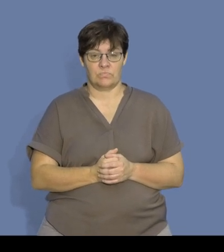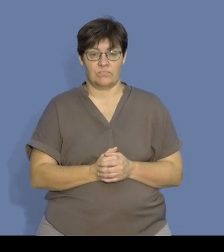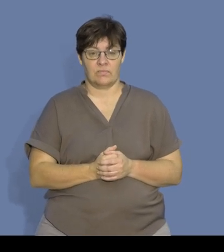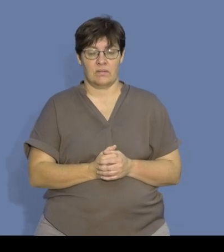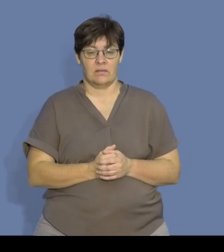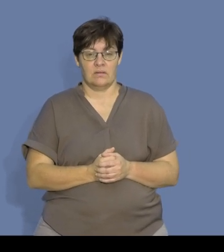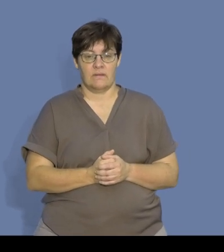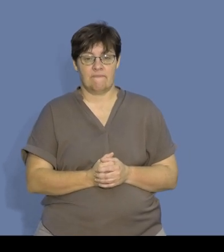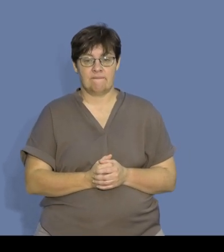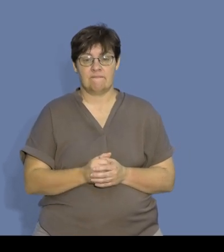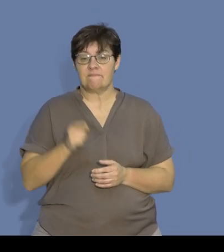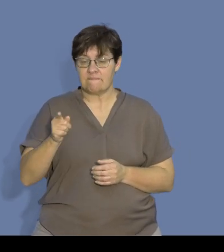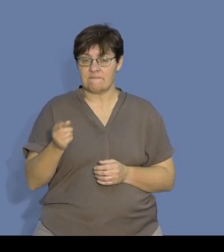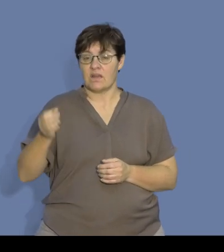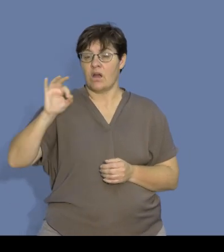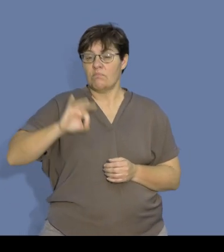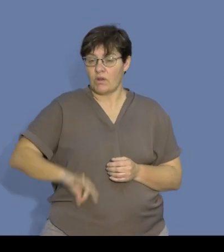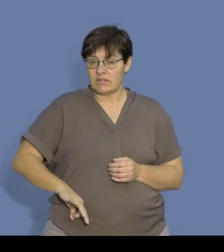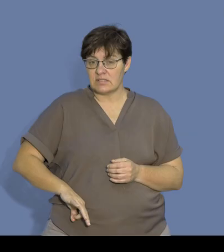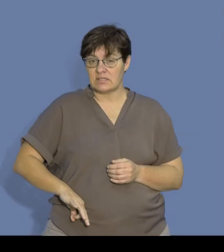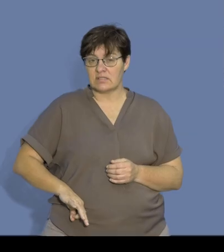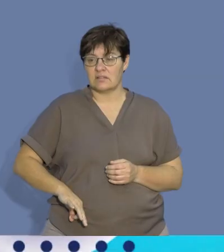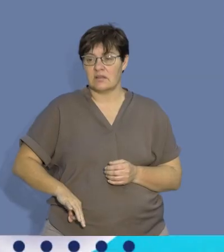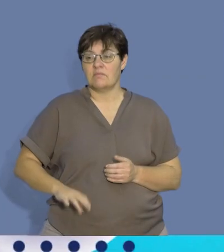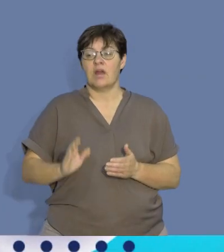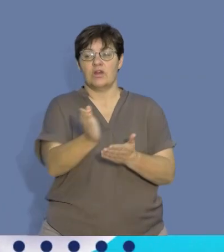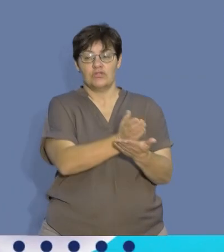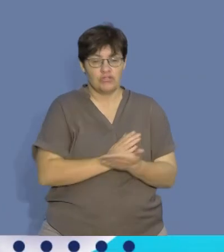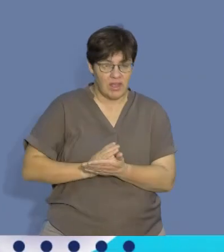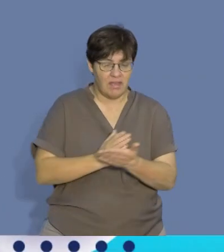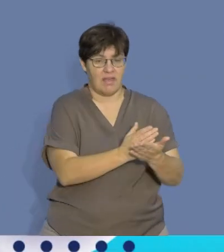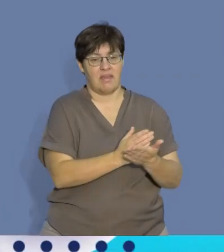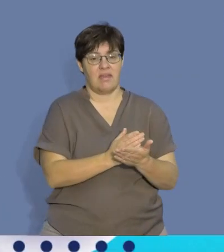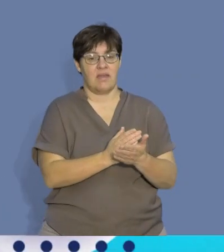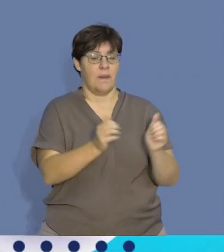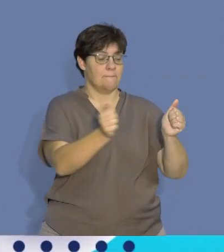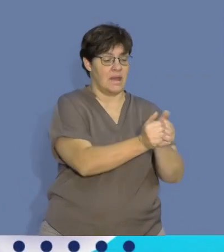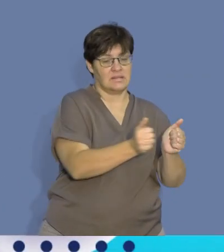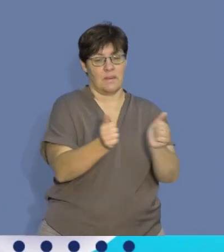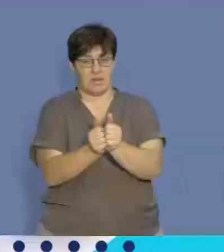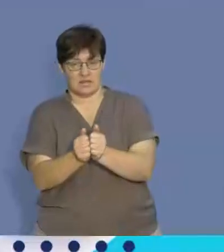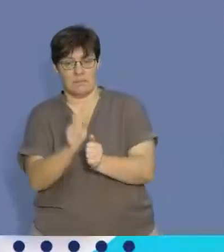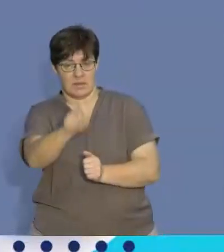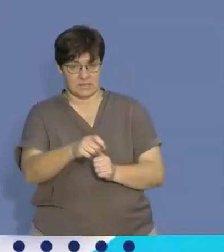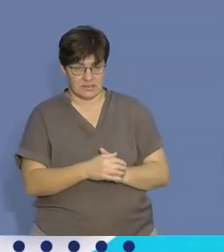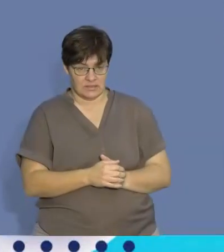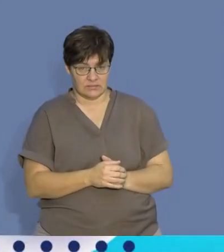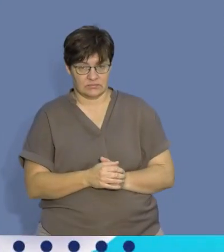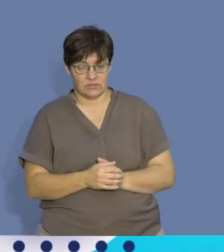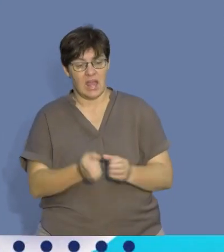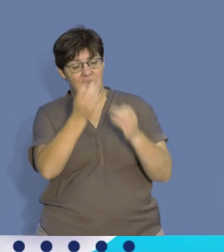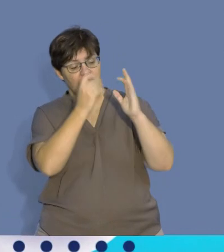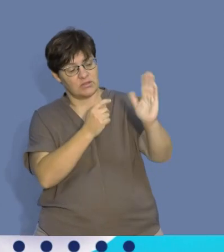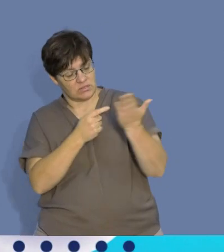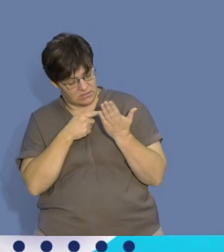523,000. Right, so this profit now also needs to be shared between the partners. So let's